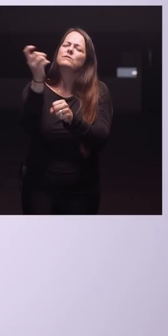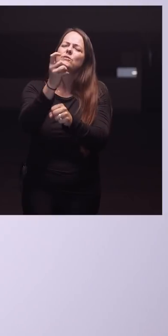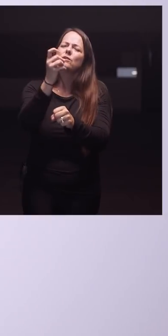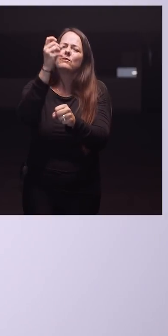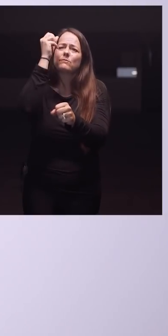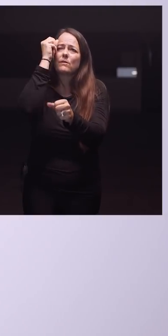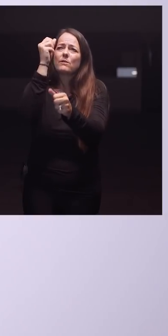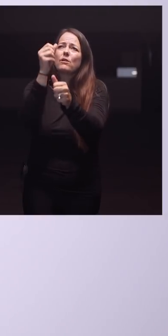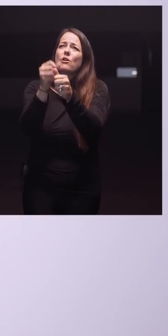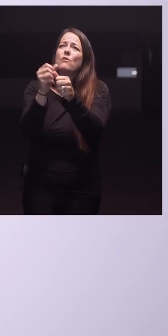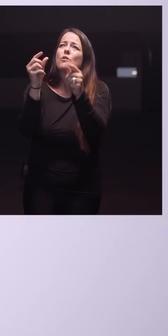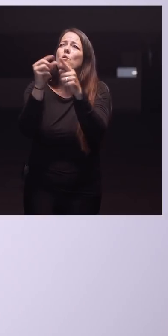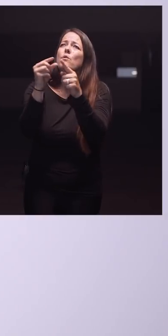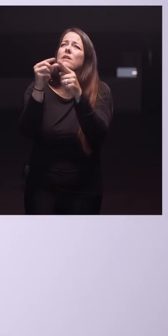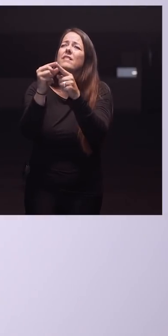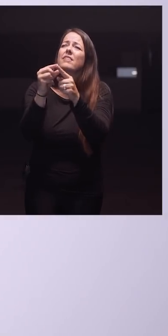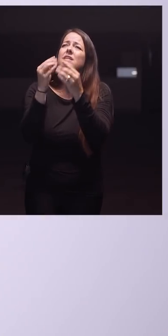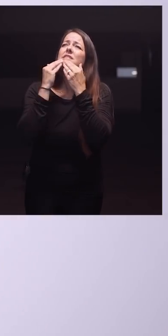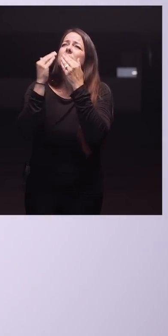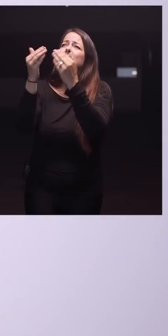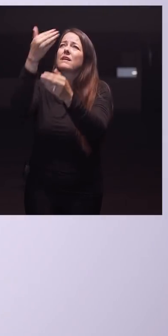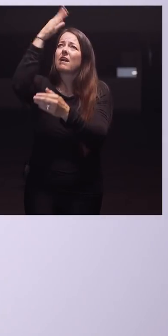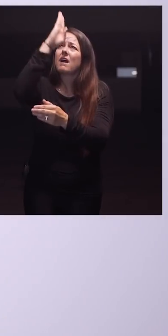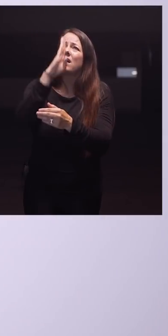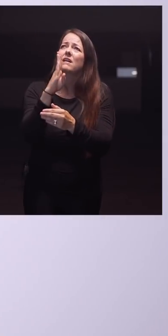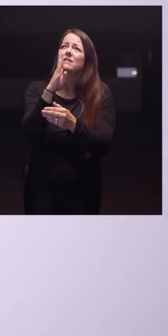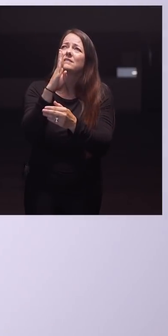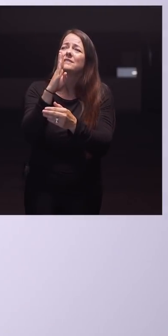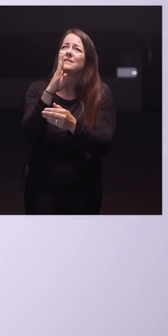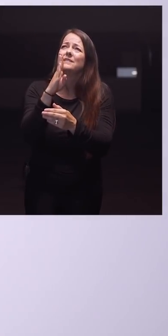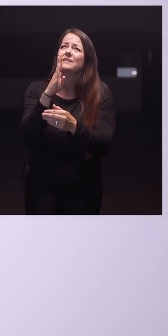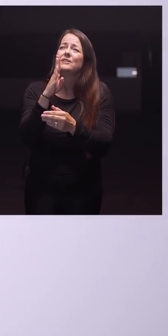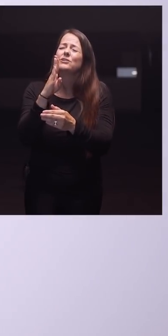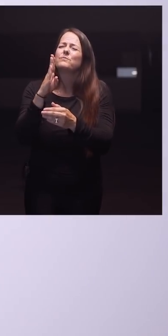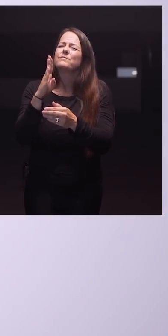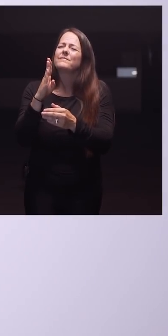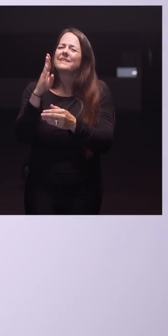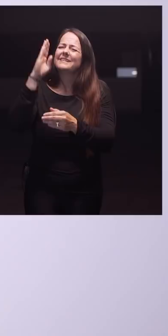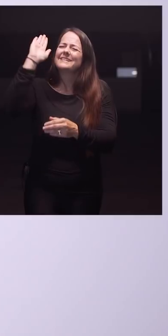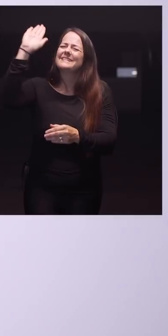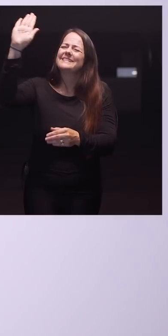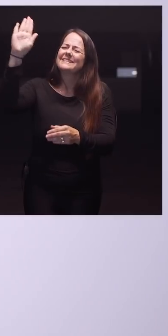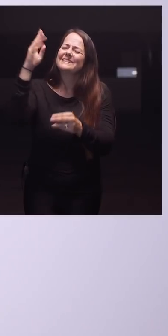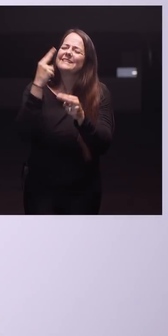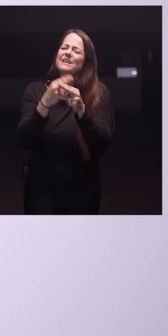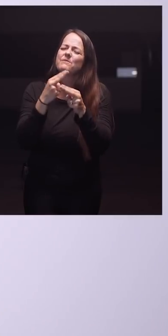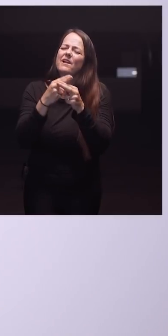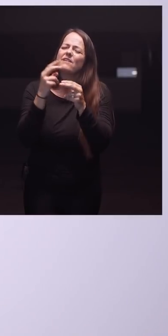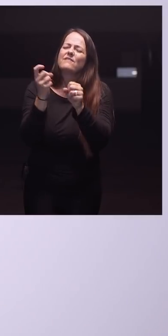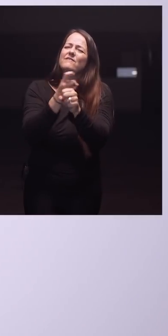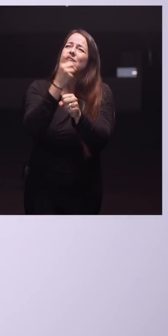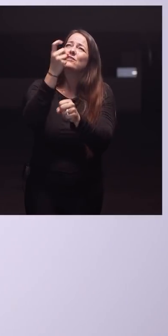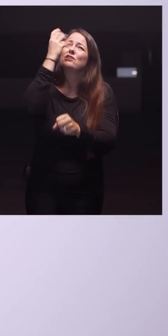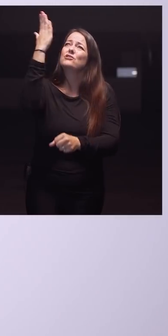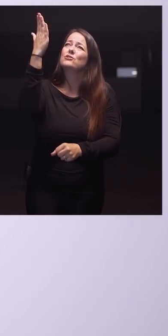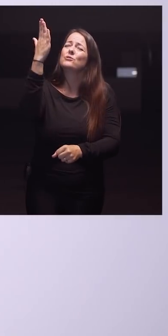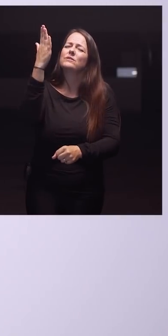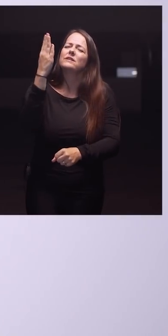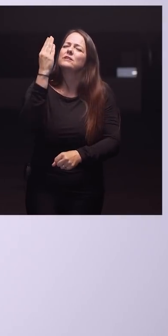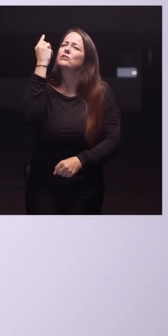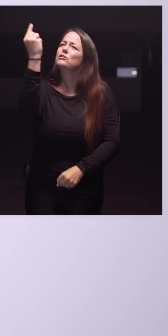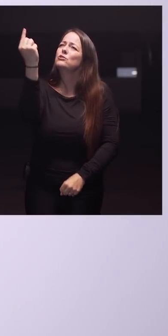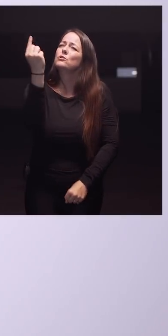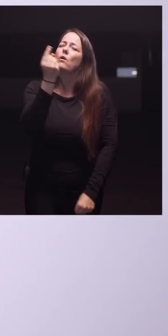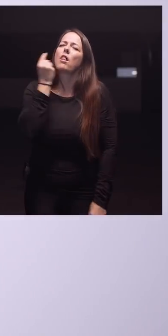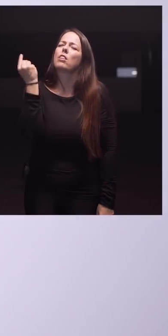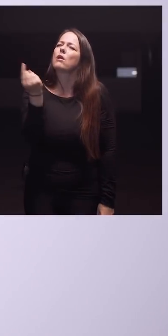Reminded of your word today, thanks be to God who causes us to triumph in his name. Our victory is in you and you alone.